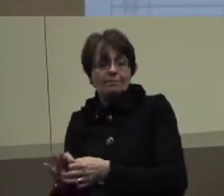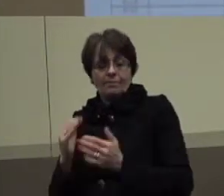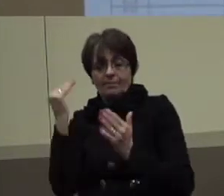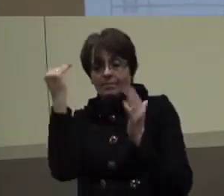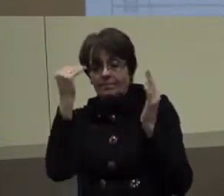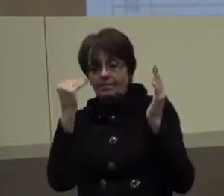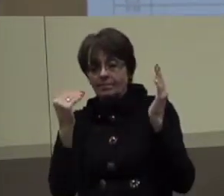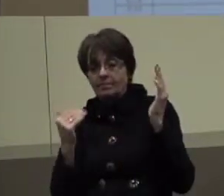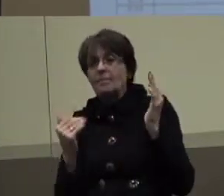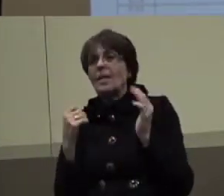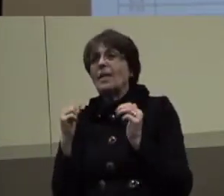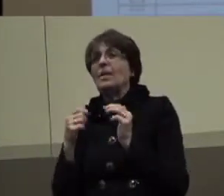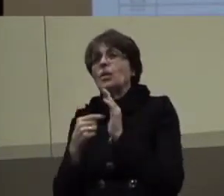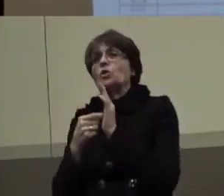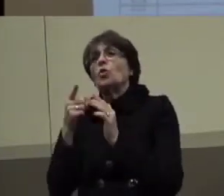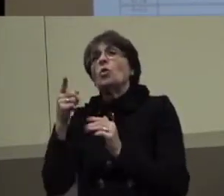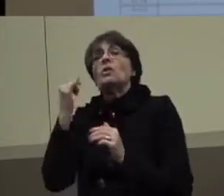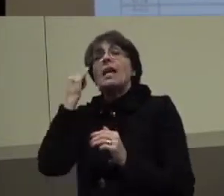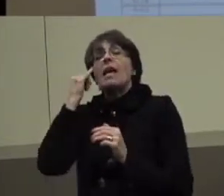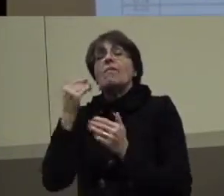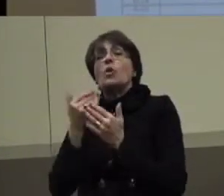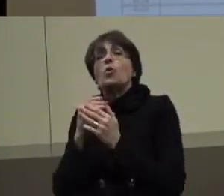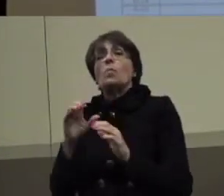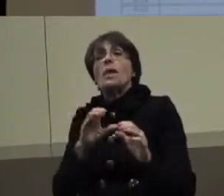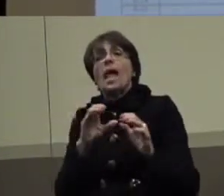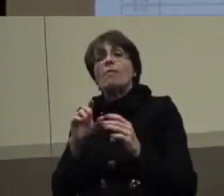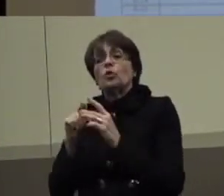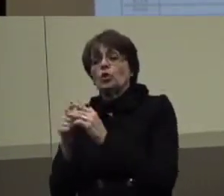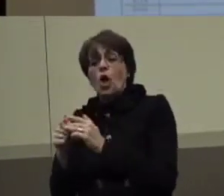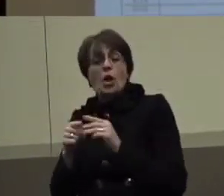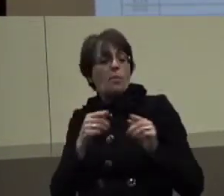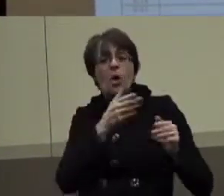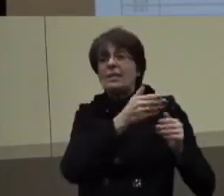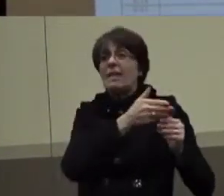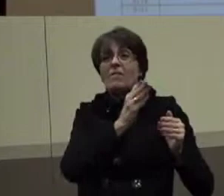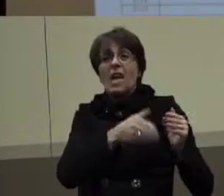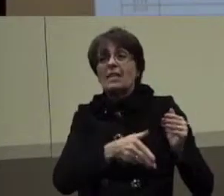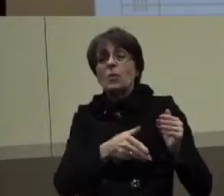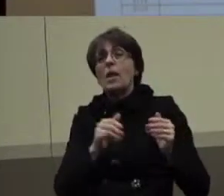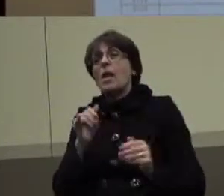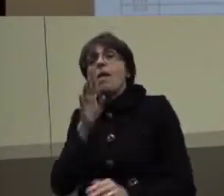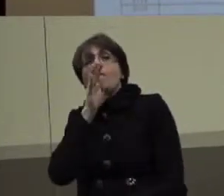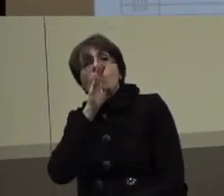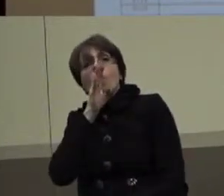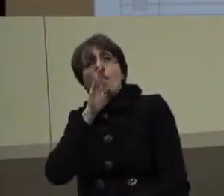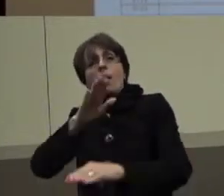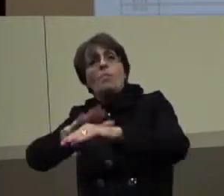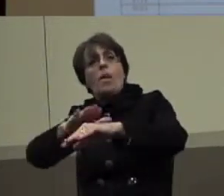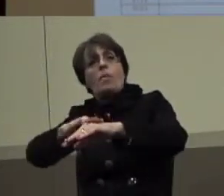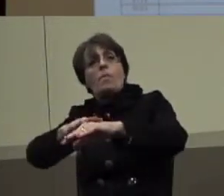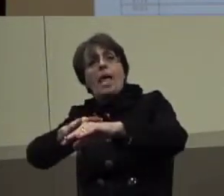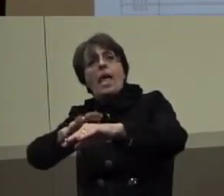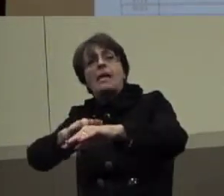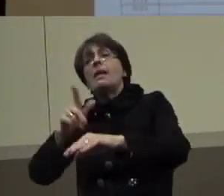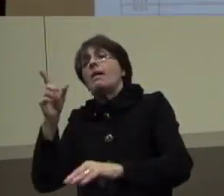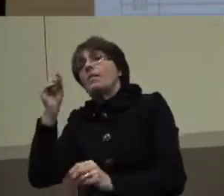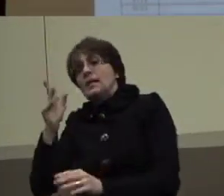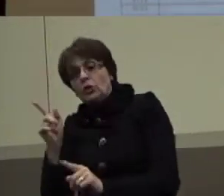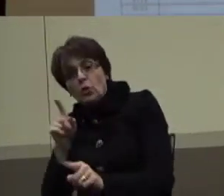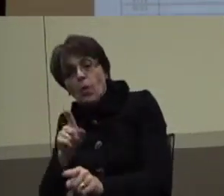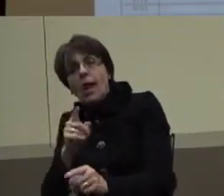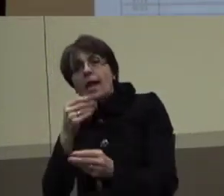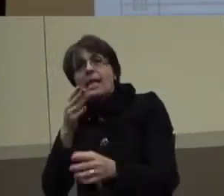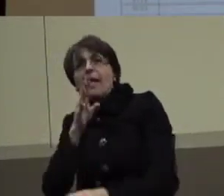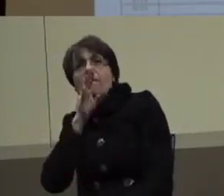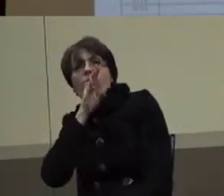you what to do if a new behavior started because of the consequence. So this is a verbal reprimand, and the teacher went over and gave